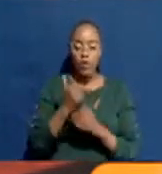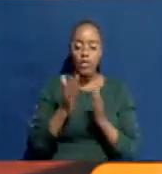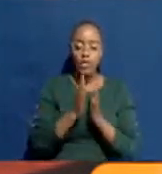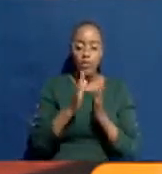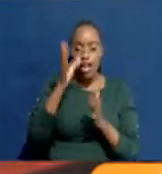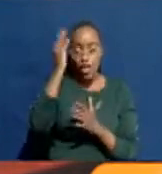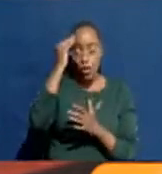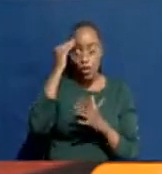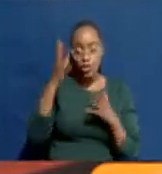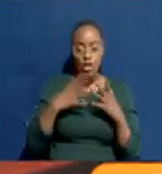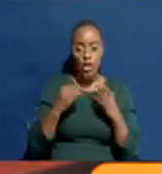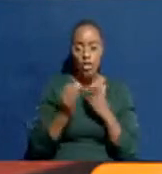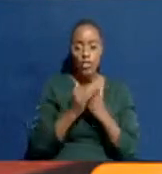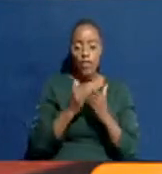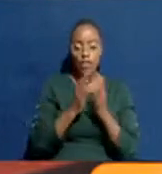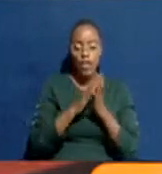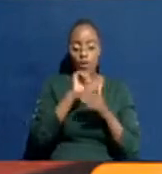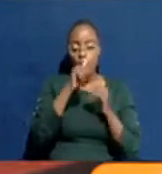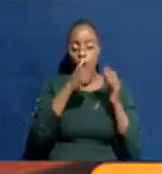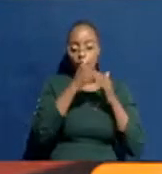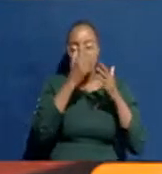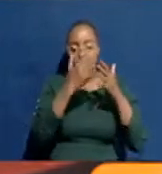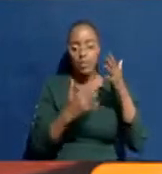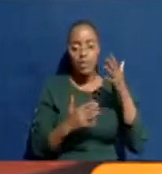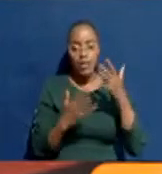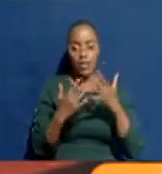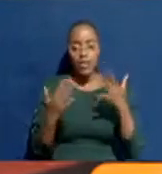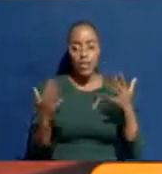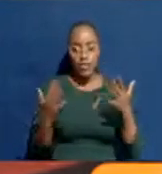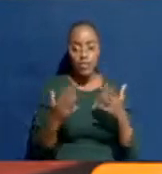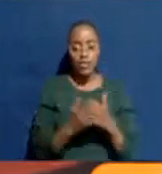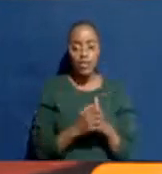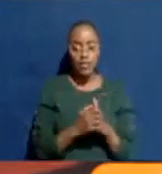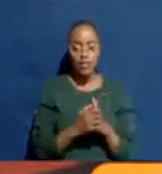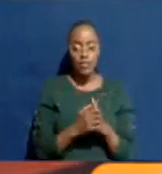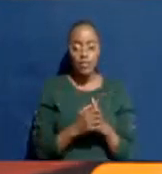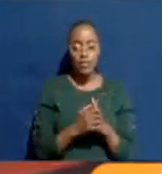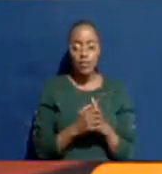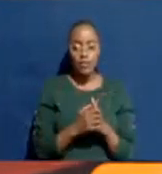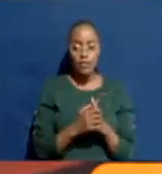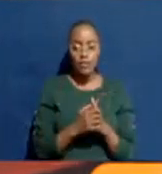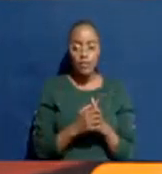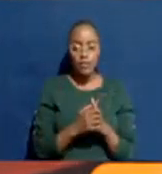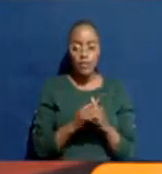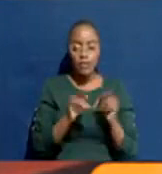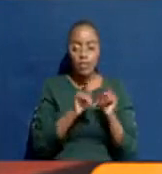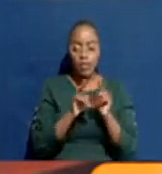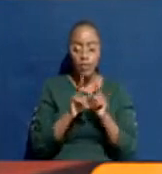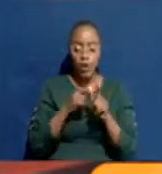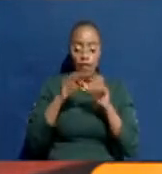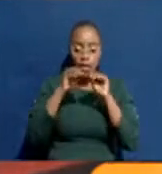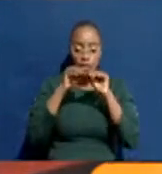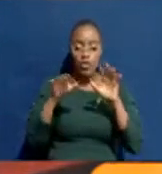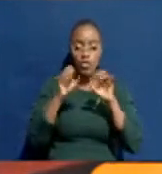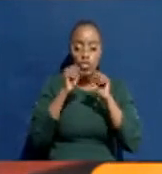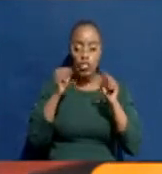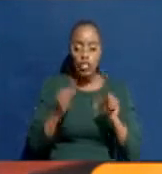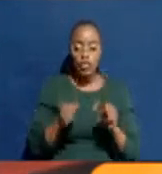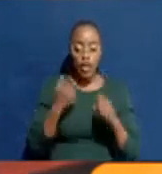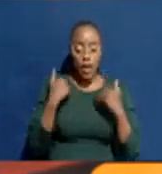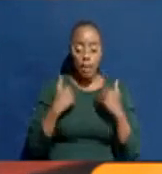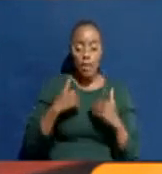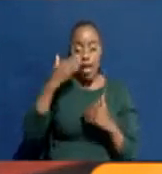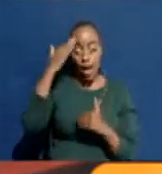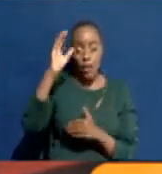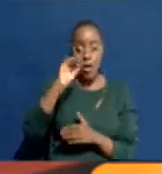Education, healthcare, and all these services. And very, very final, we have a devolution system. Okay. I do not